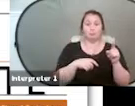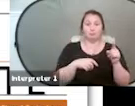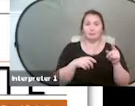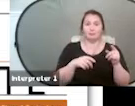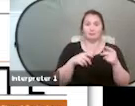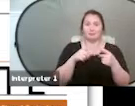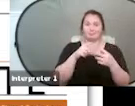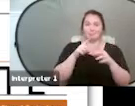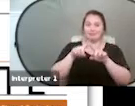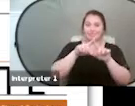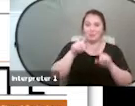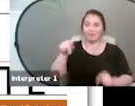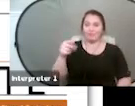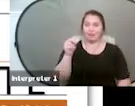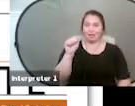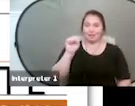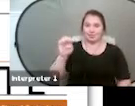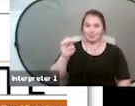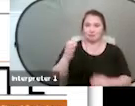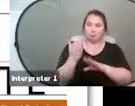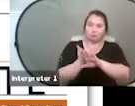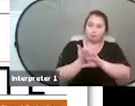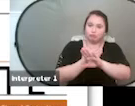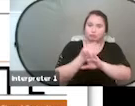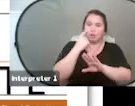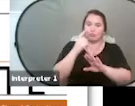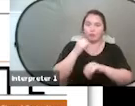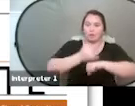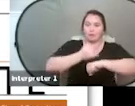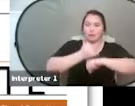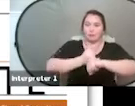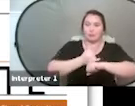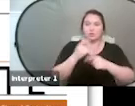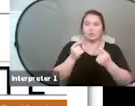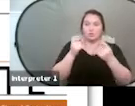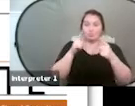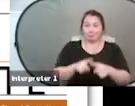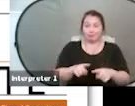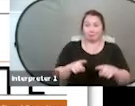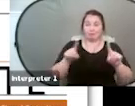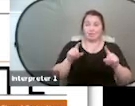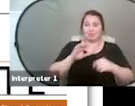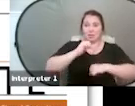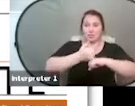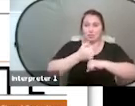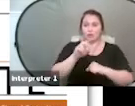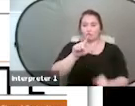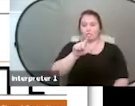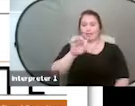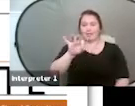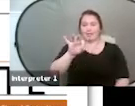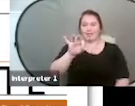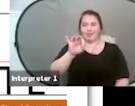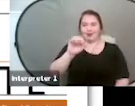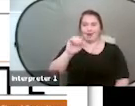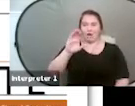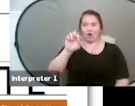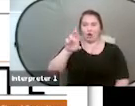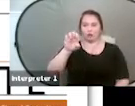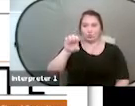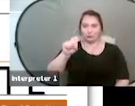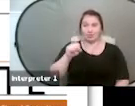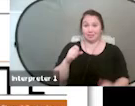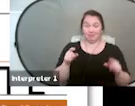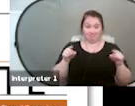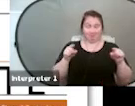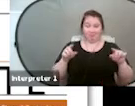for a 350,000 square foot campus on 29 acres. And these 29 acres weren't adjoining. They were, a part of